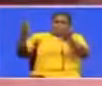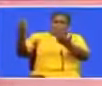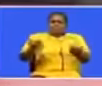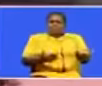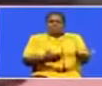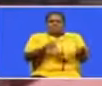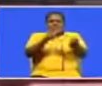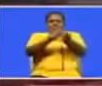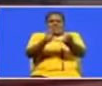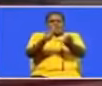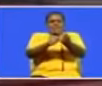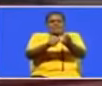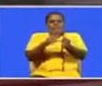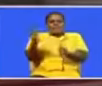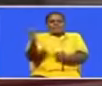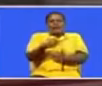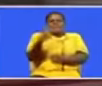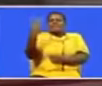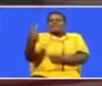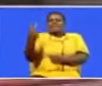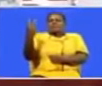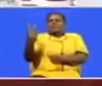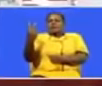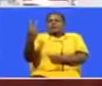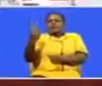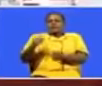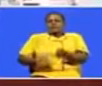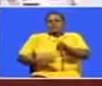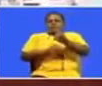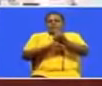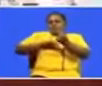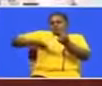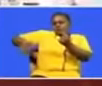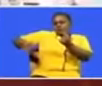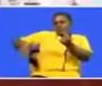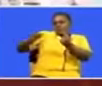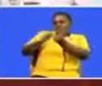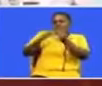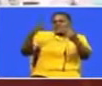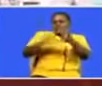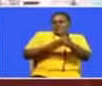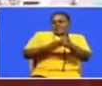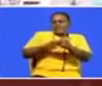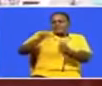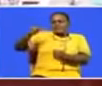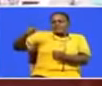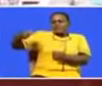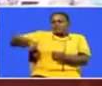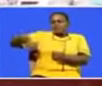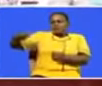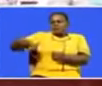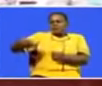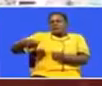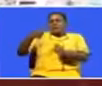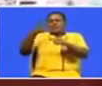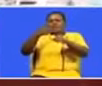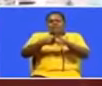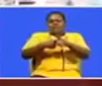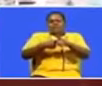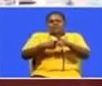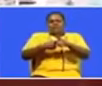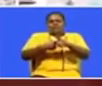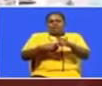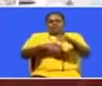importing duty-free maize as from February to bridge the deficit of about 15 million bags of maize arising from the lower